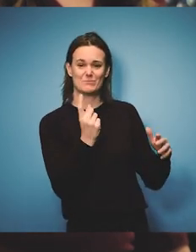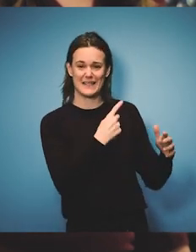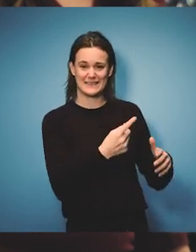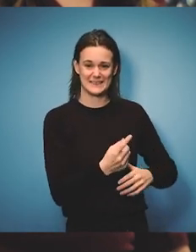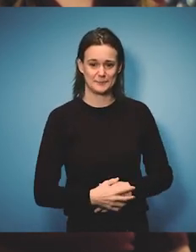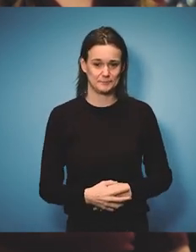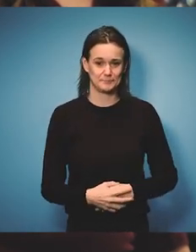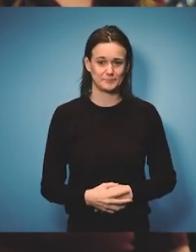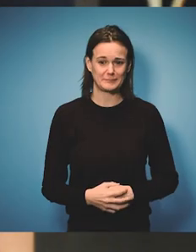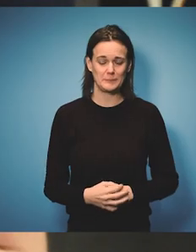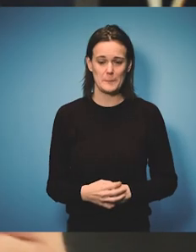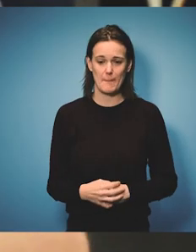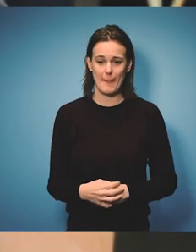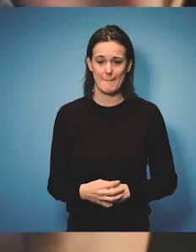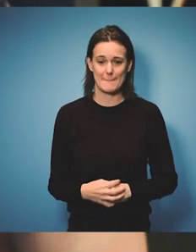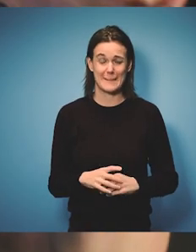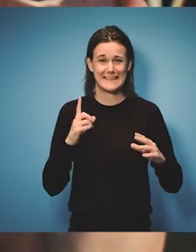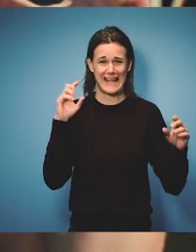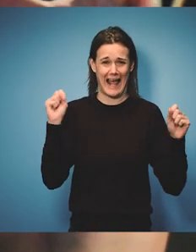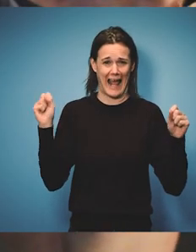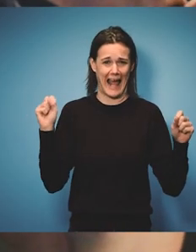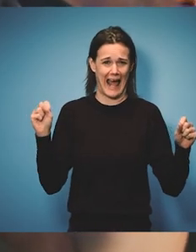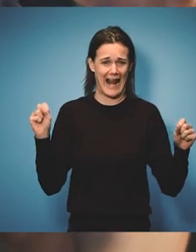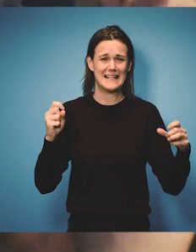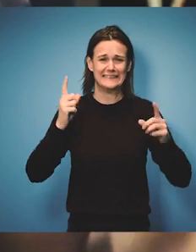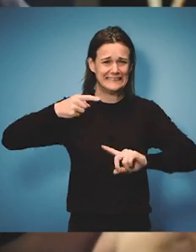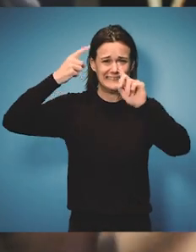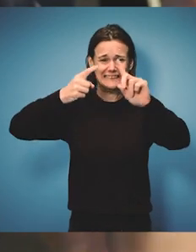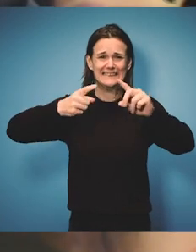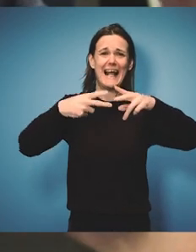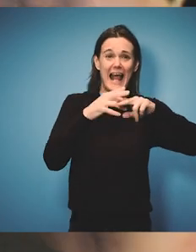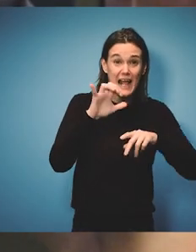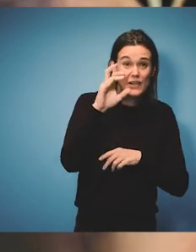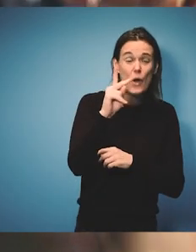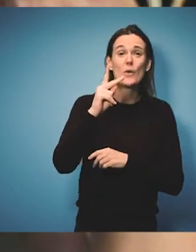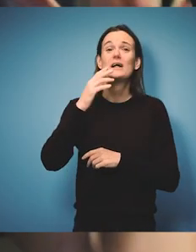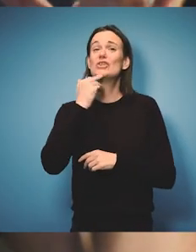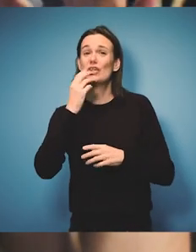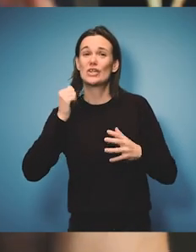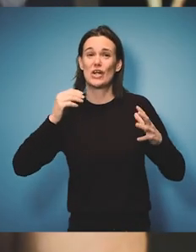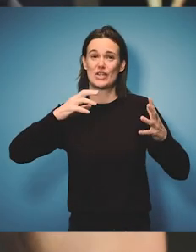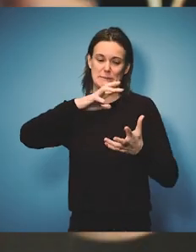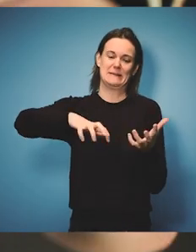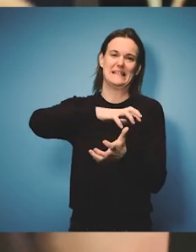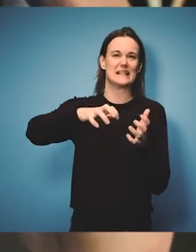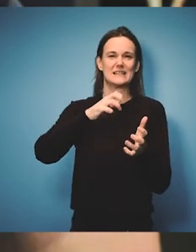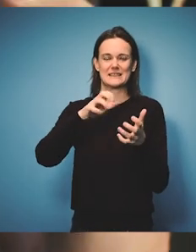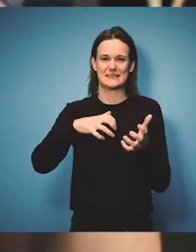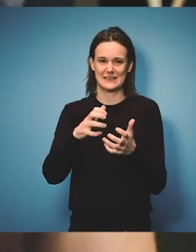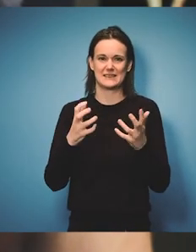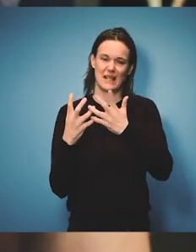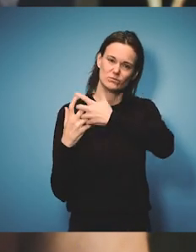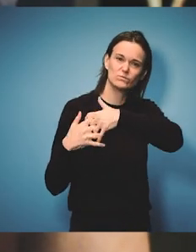on. So the key is right now is to really get the sugar and the egg yolks mixed together real nice. We want not